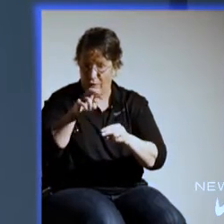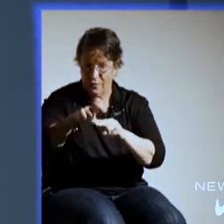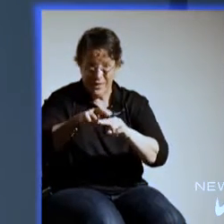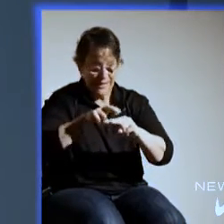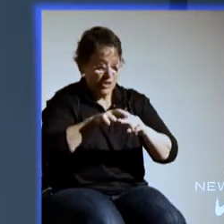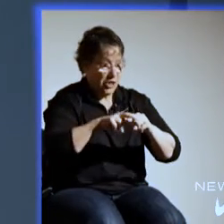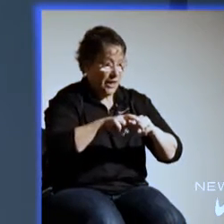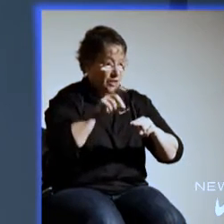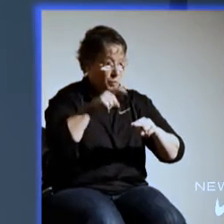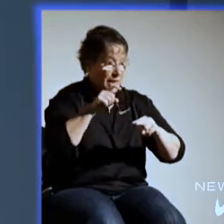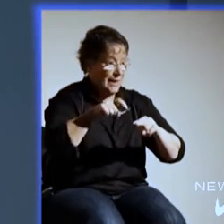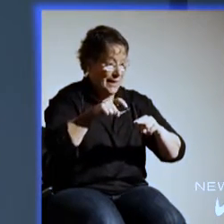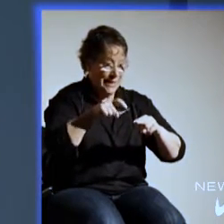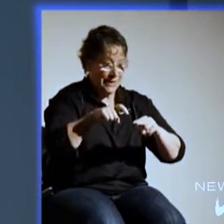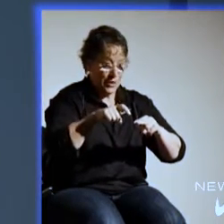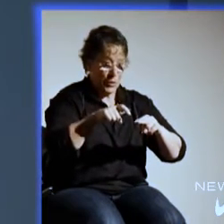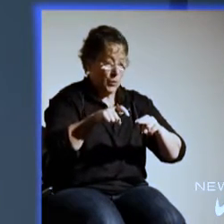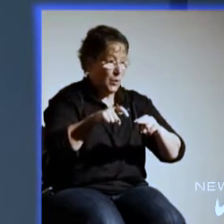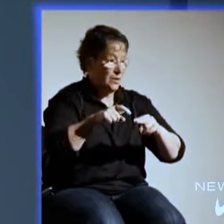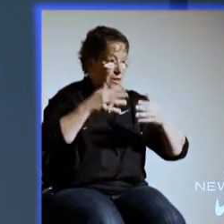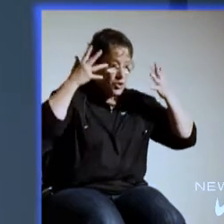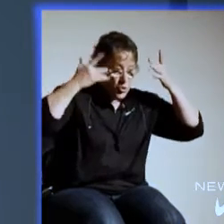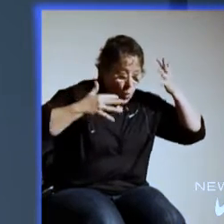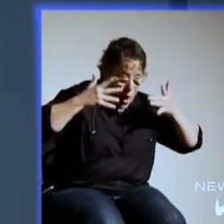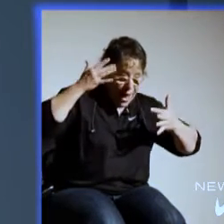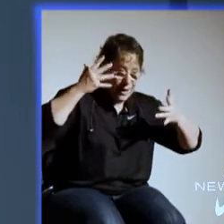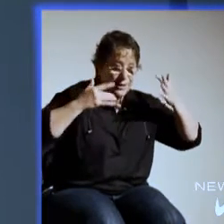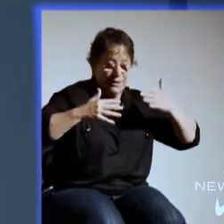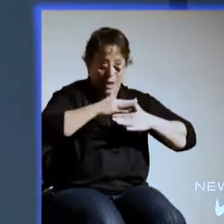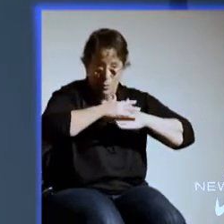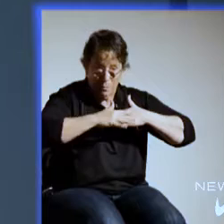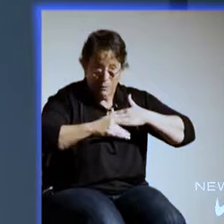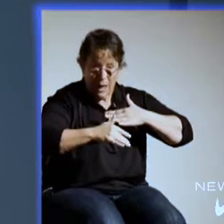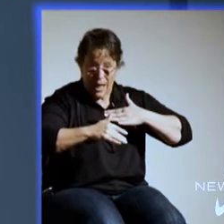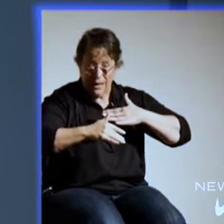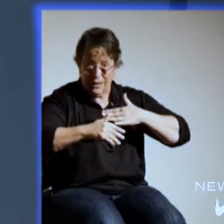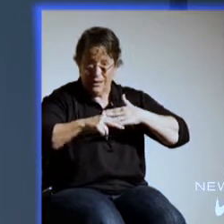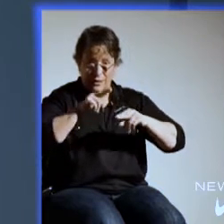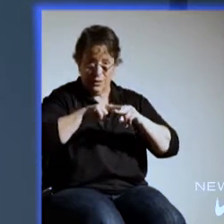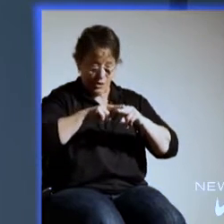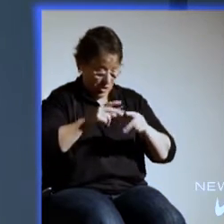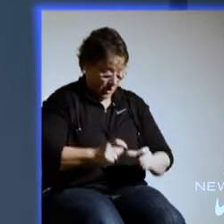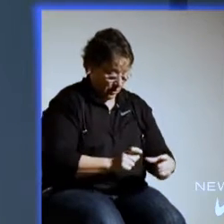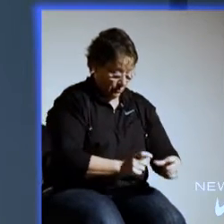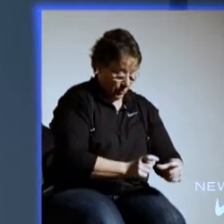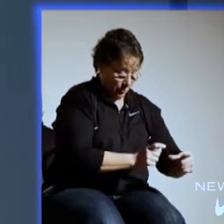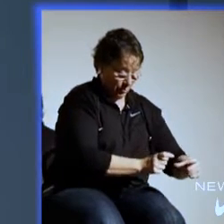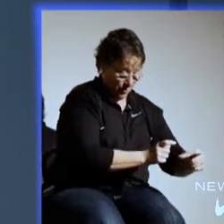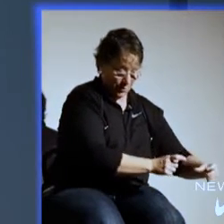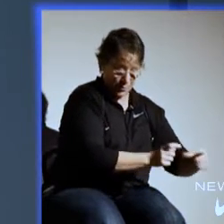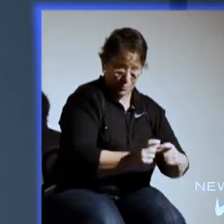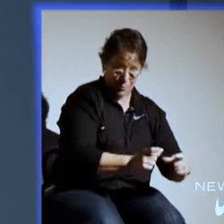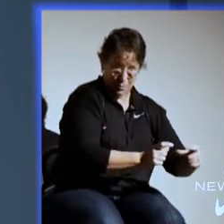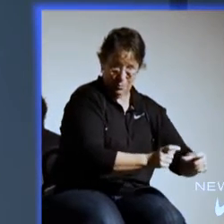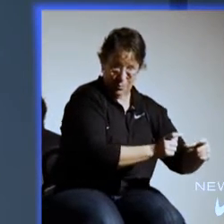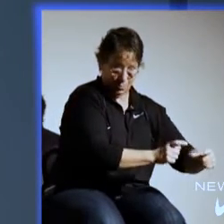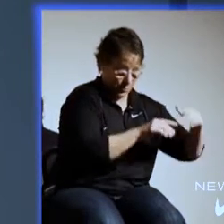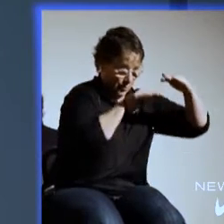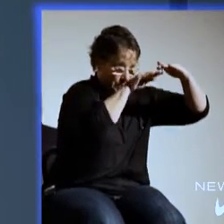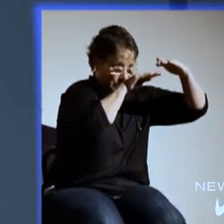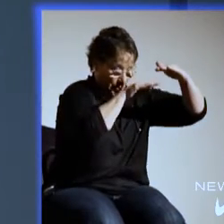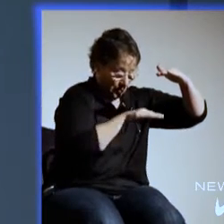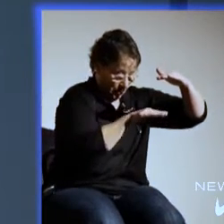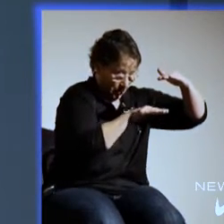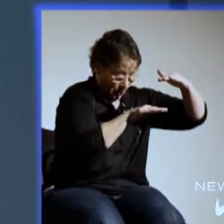we sweat and we bled so that we could see God grow his church.